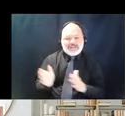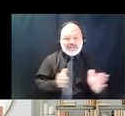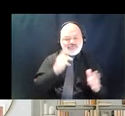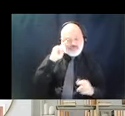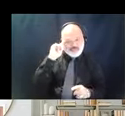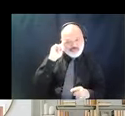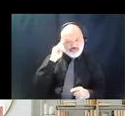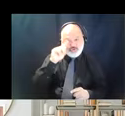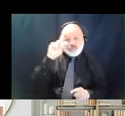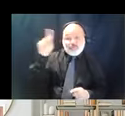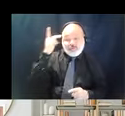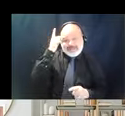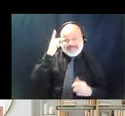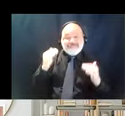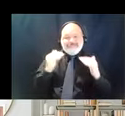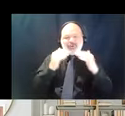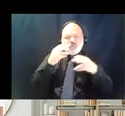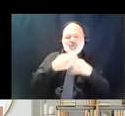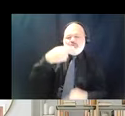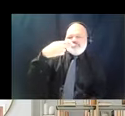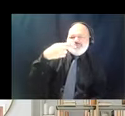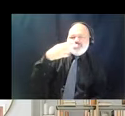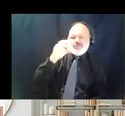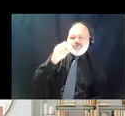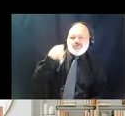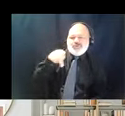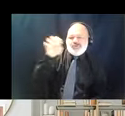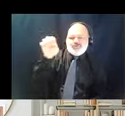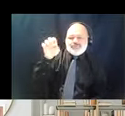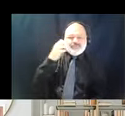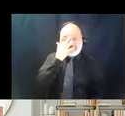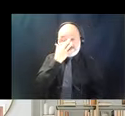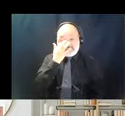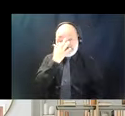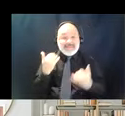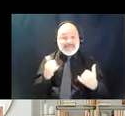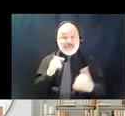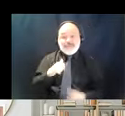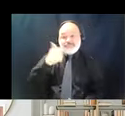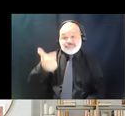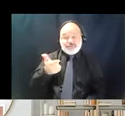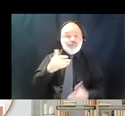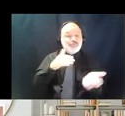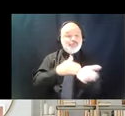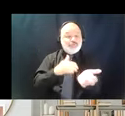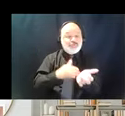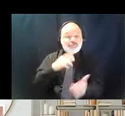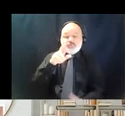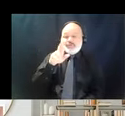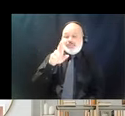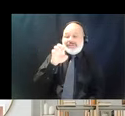Equality, or HOPE, under the Leadership Institute. Now I'll toss it over to Dr. Jeffrey